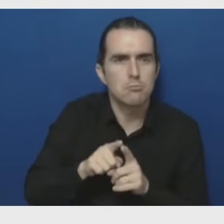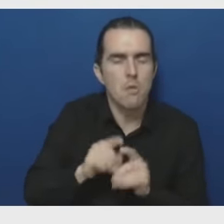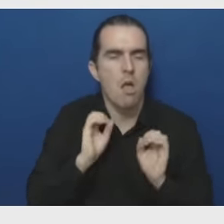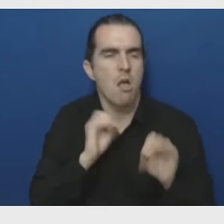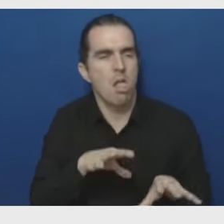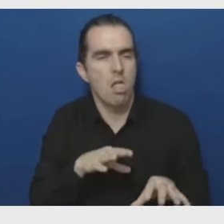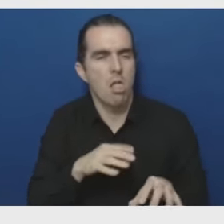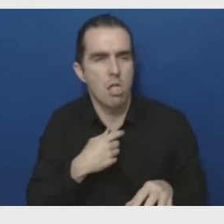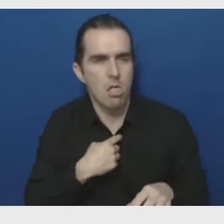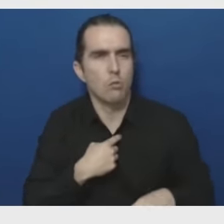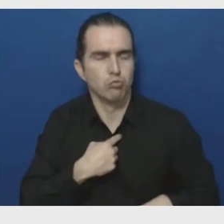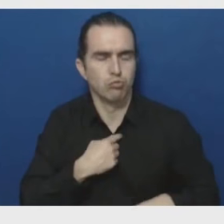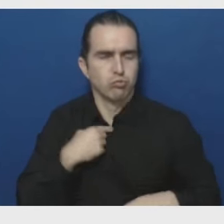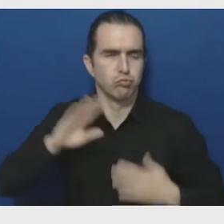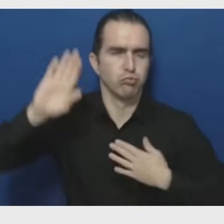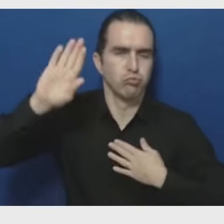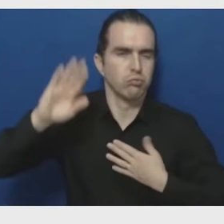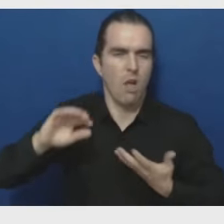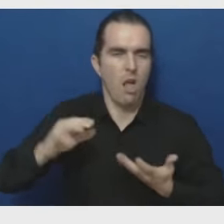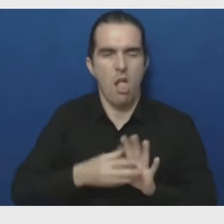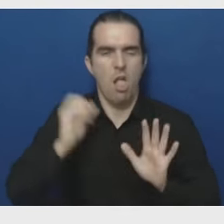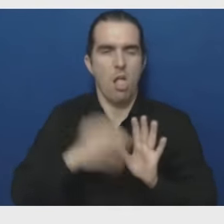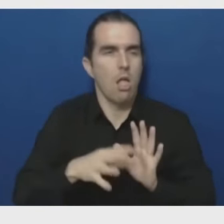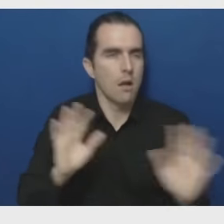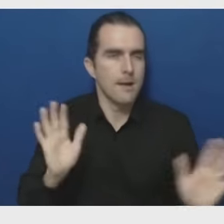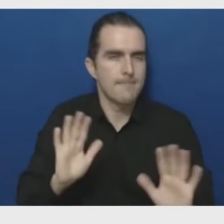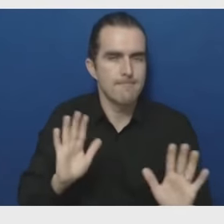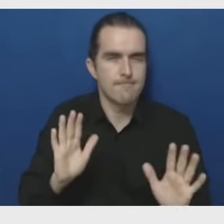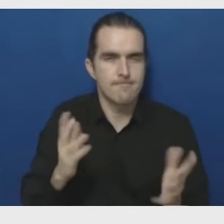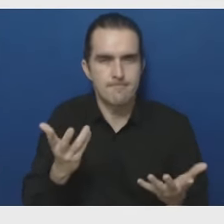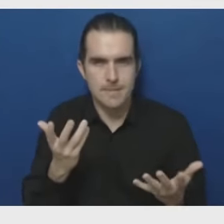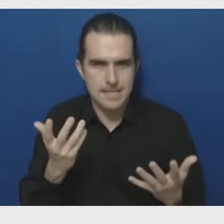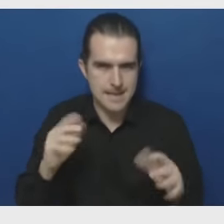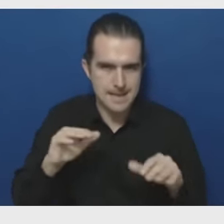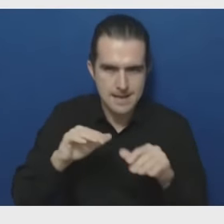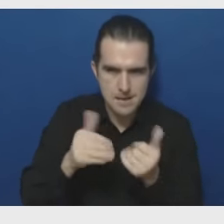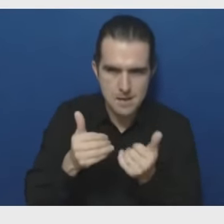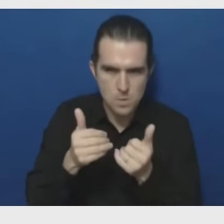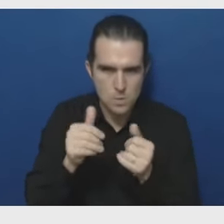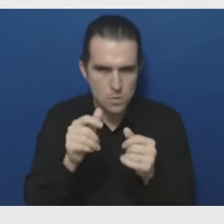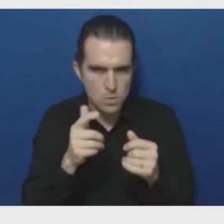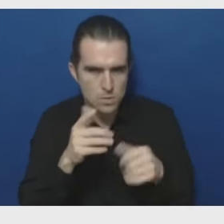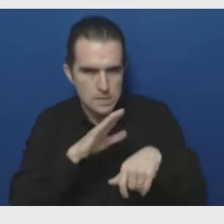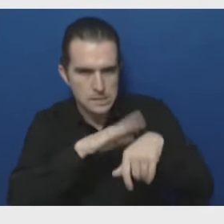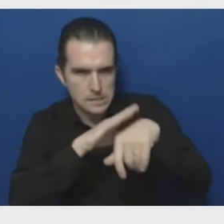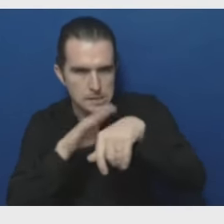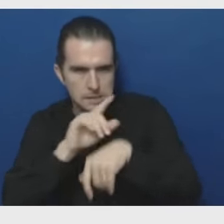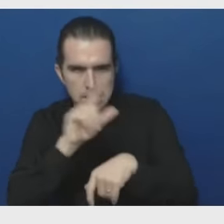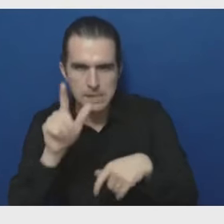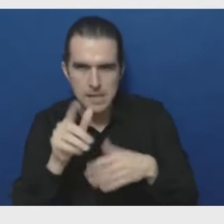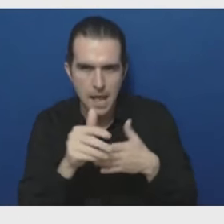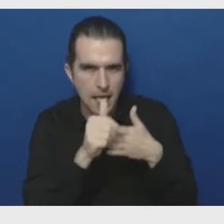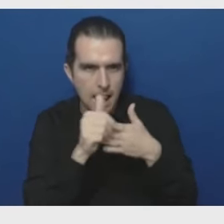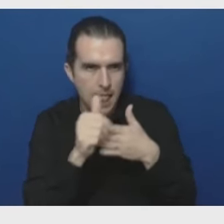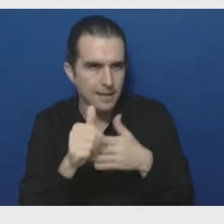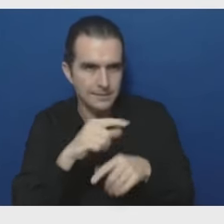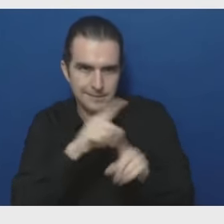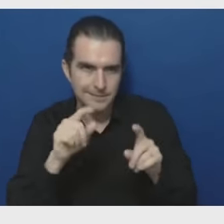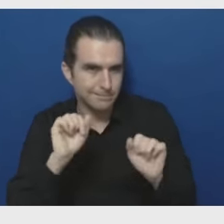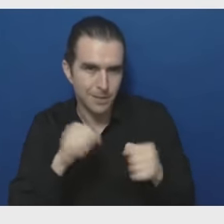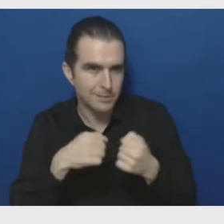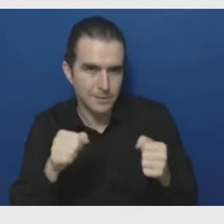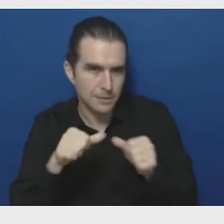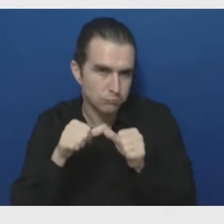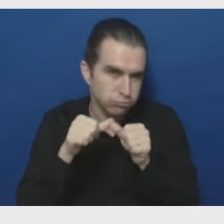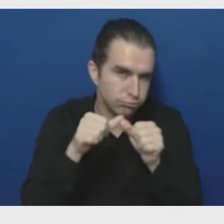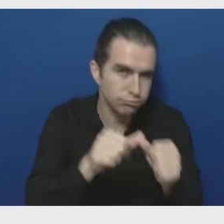do, they don't land urgently. Or sufficiently in scale. They land in very small programs and